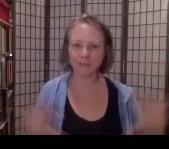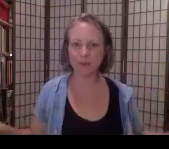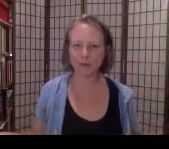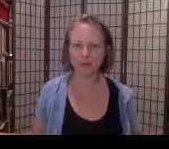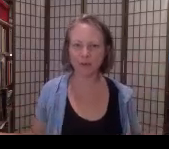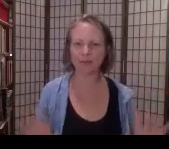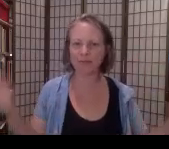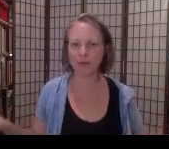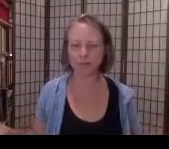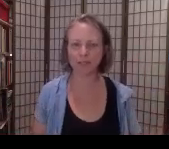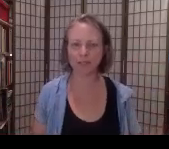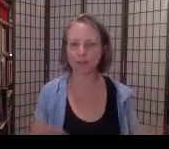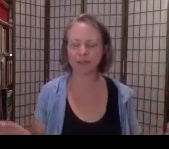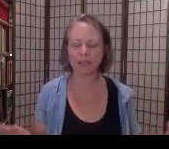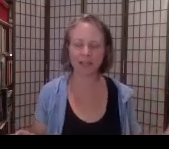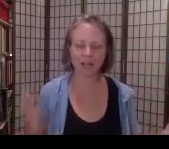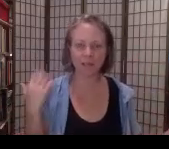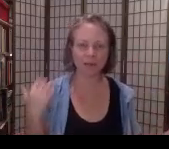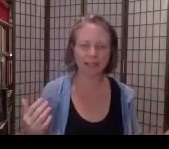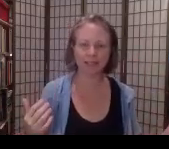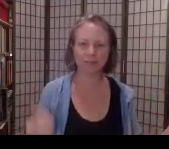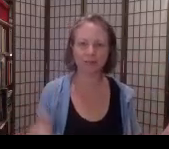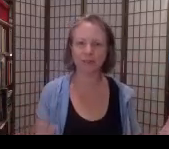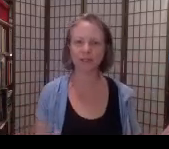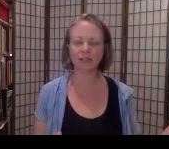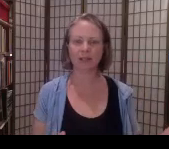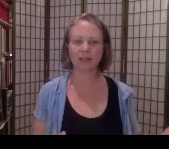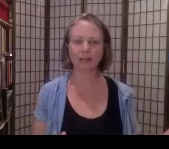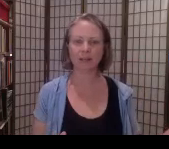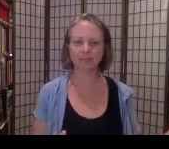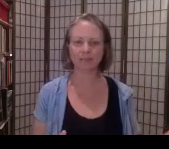the universe, life forms that humans can't even comprehend or